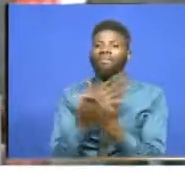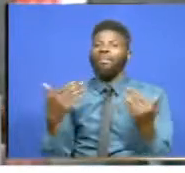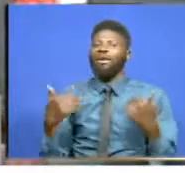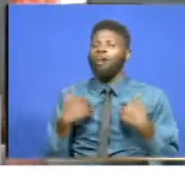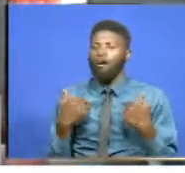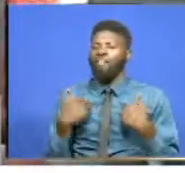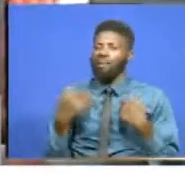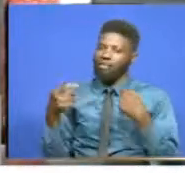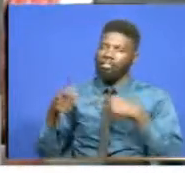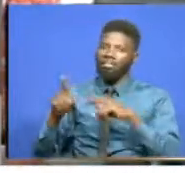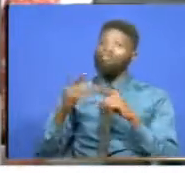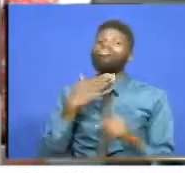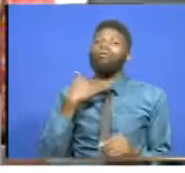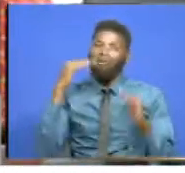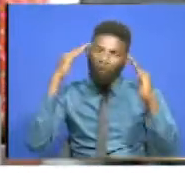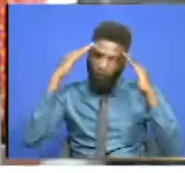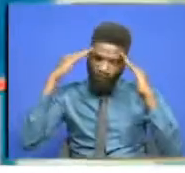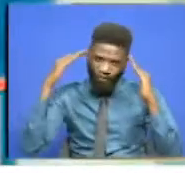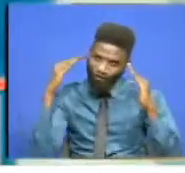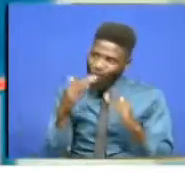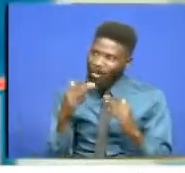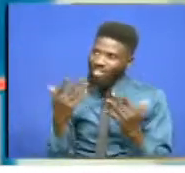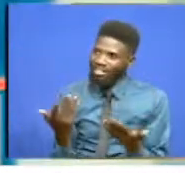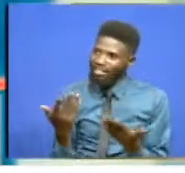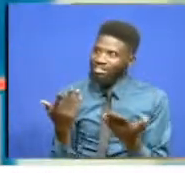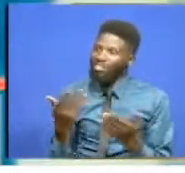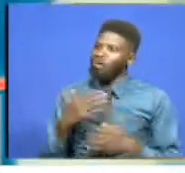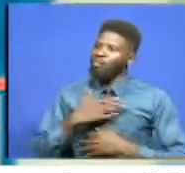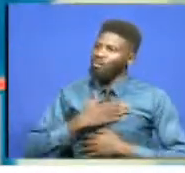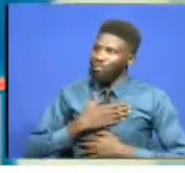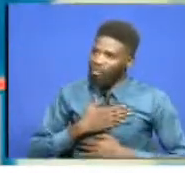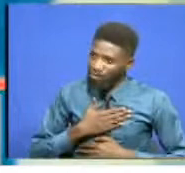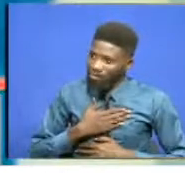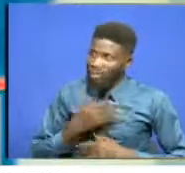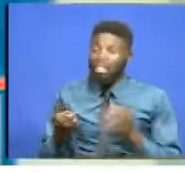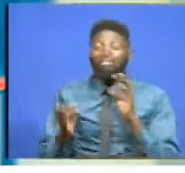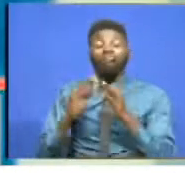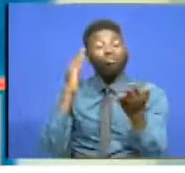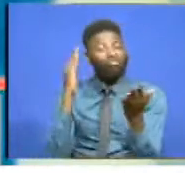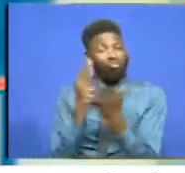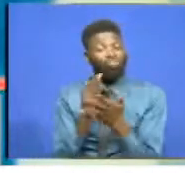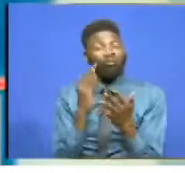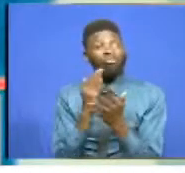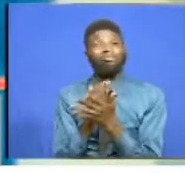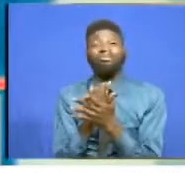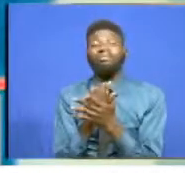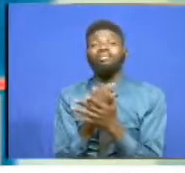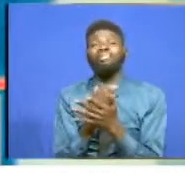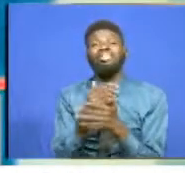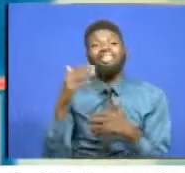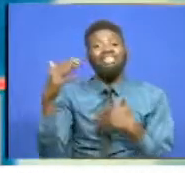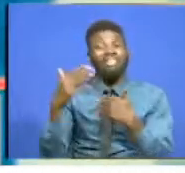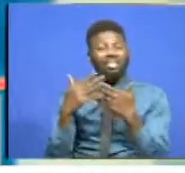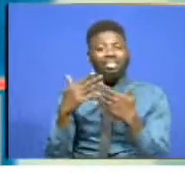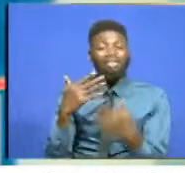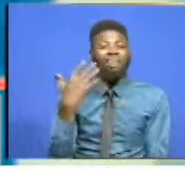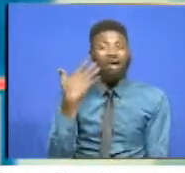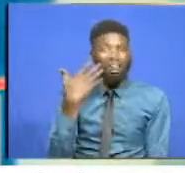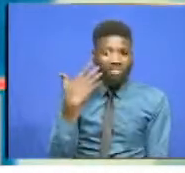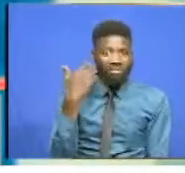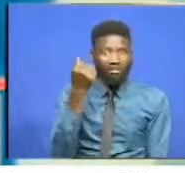that they are dealing with. And Mheshimiwa, if it be true that close to 400-500 billion has